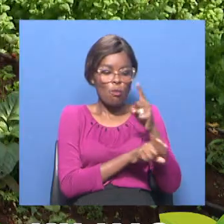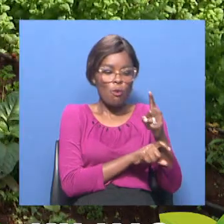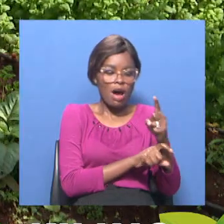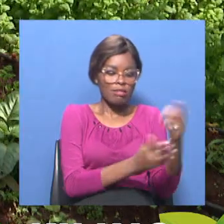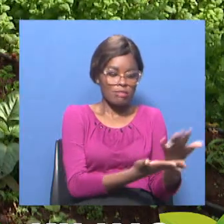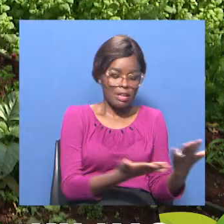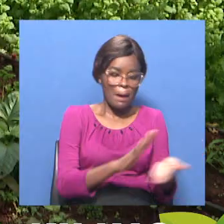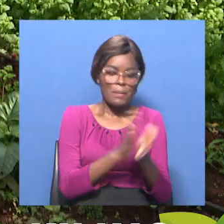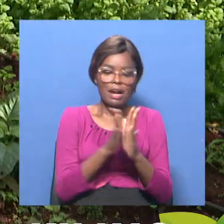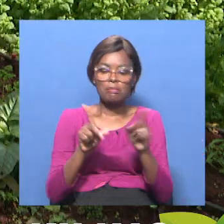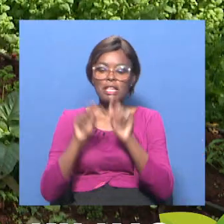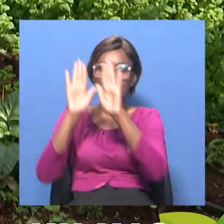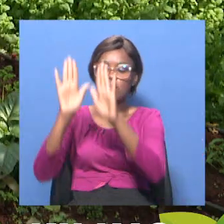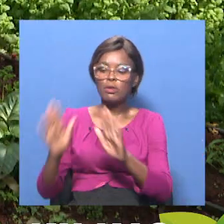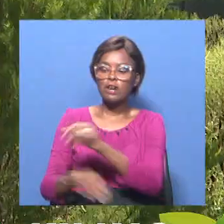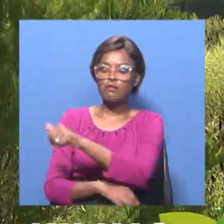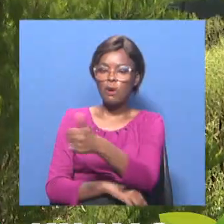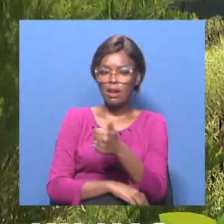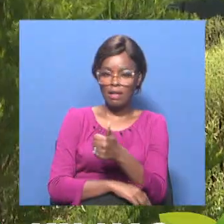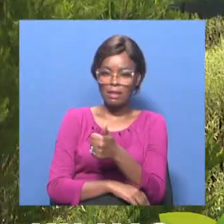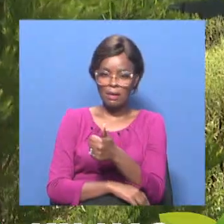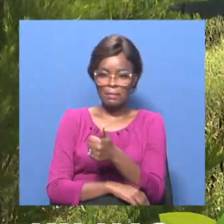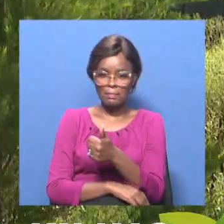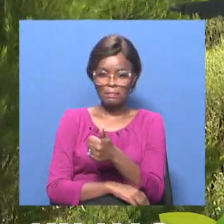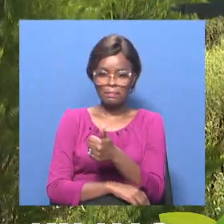component becomes an input for another.